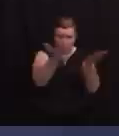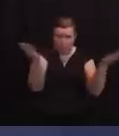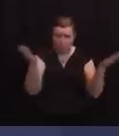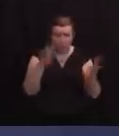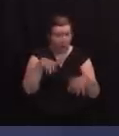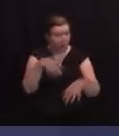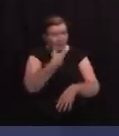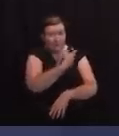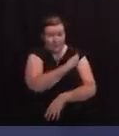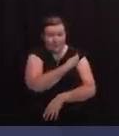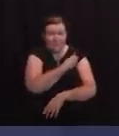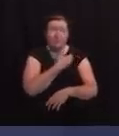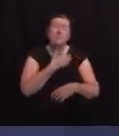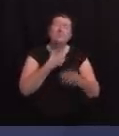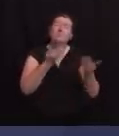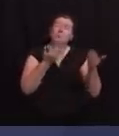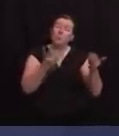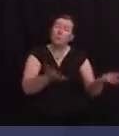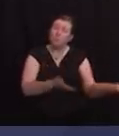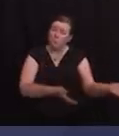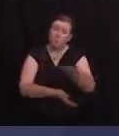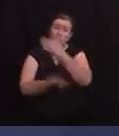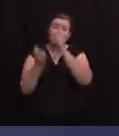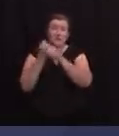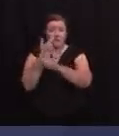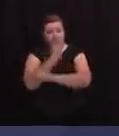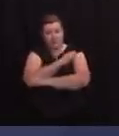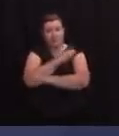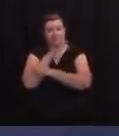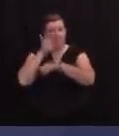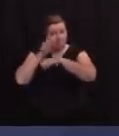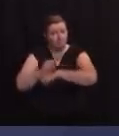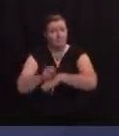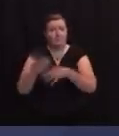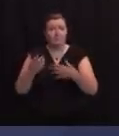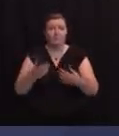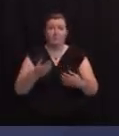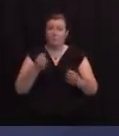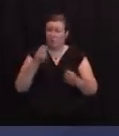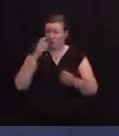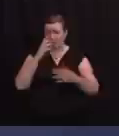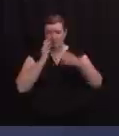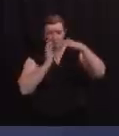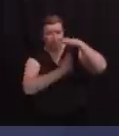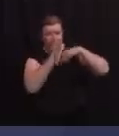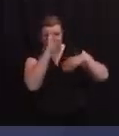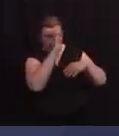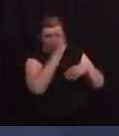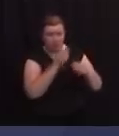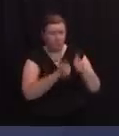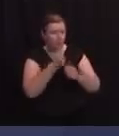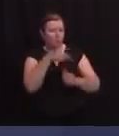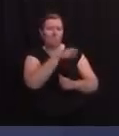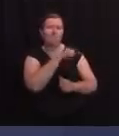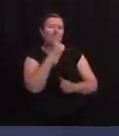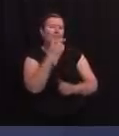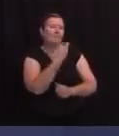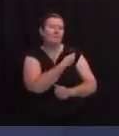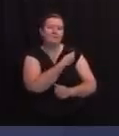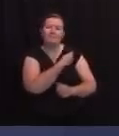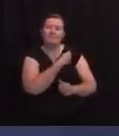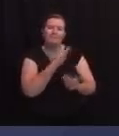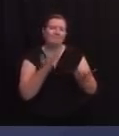get vaccinated. Many of these new hospitalizations are due to individuals who are not vaccinated.